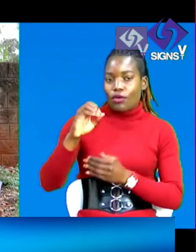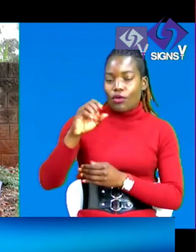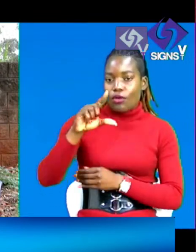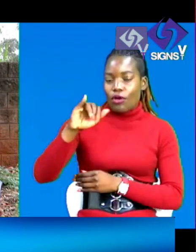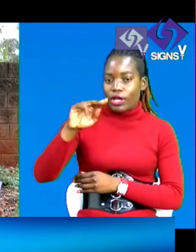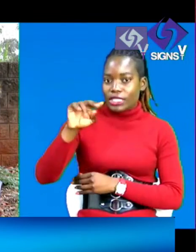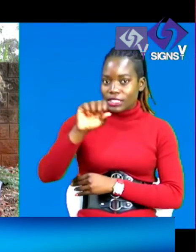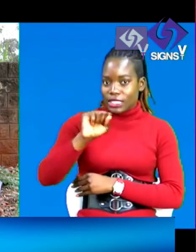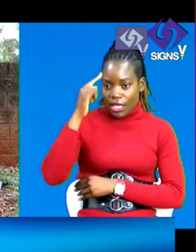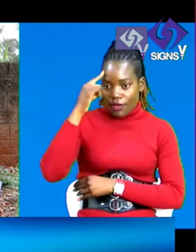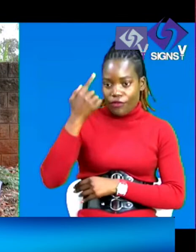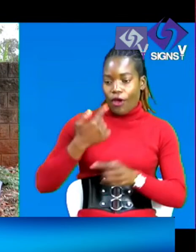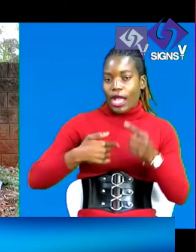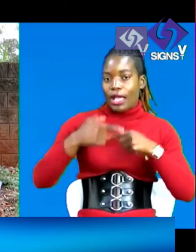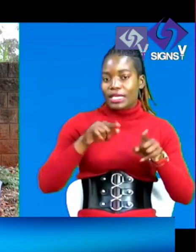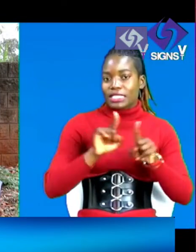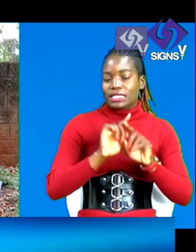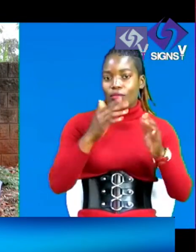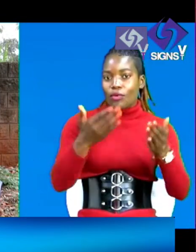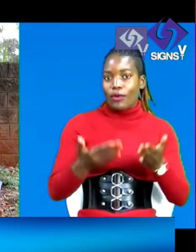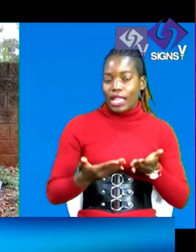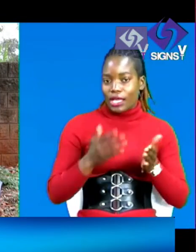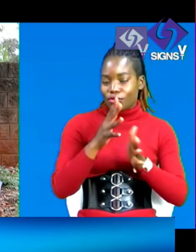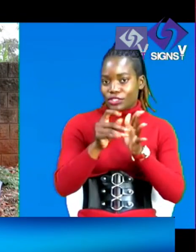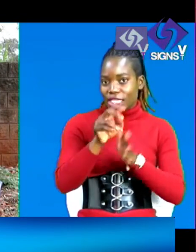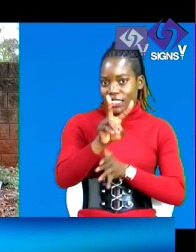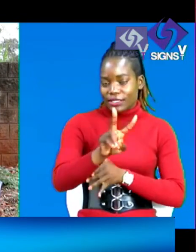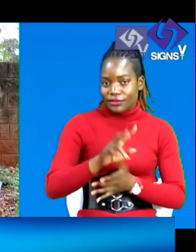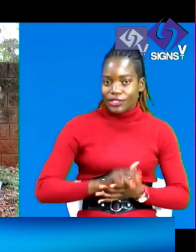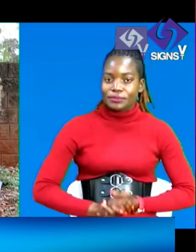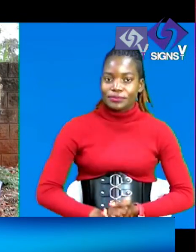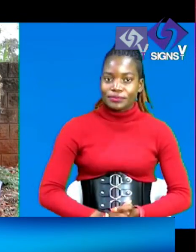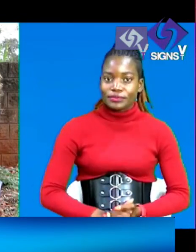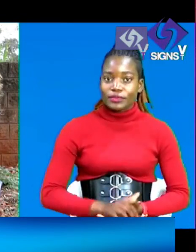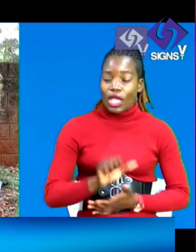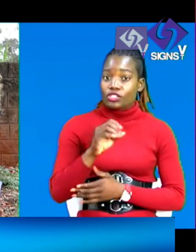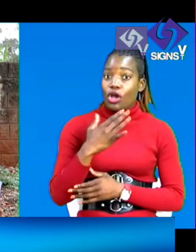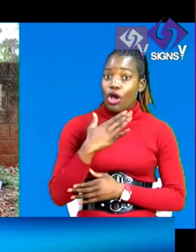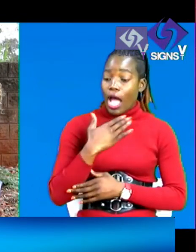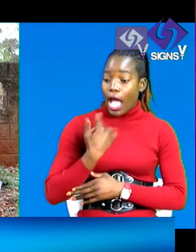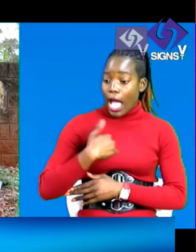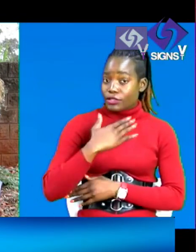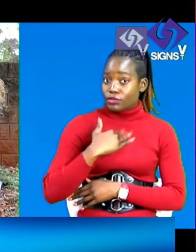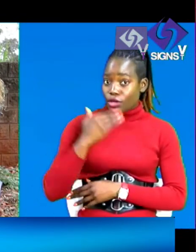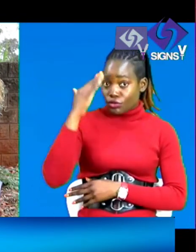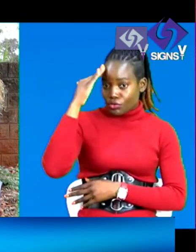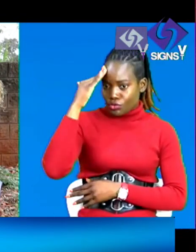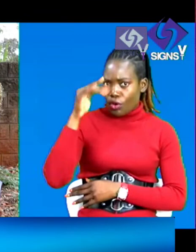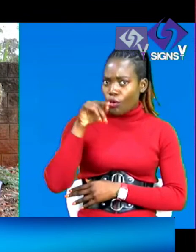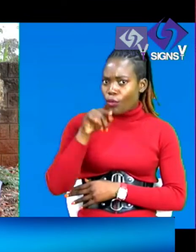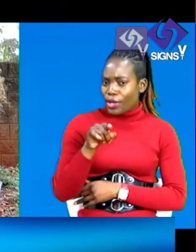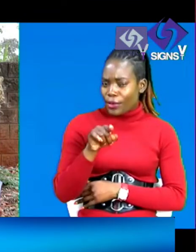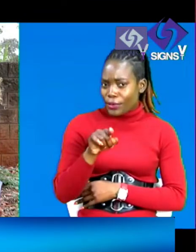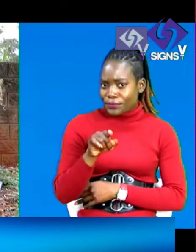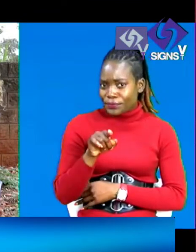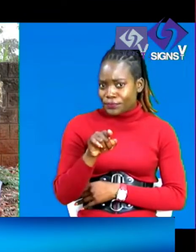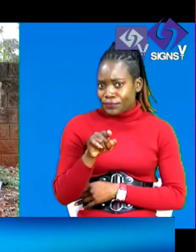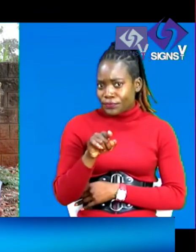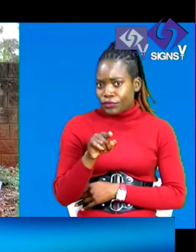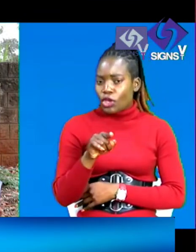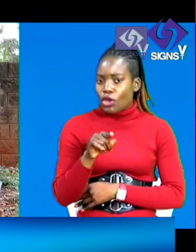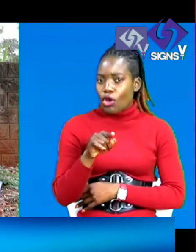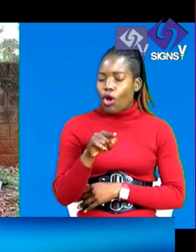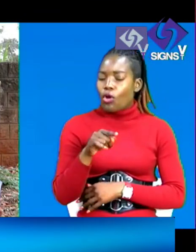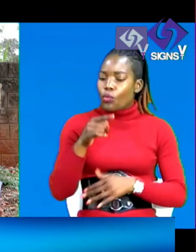coming, and welcome to Science TV. So we'd like to know, why did you, or what inspired